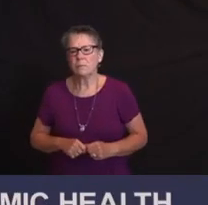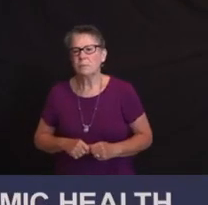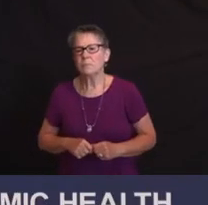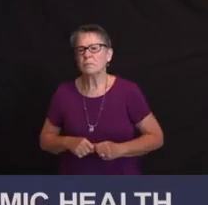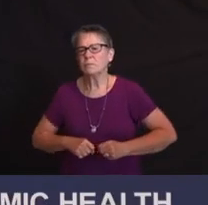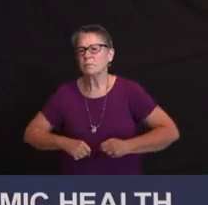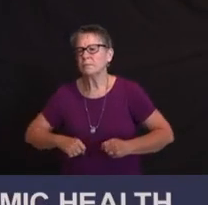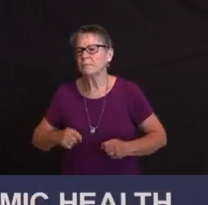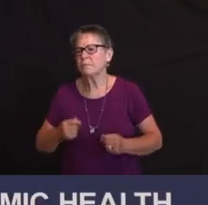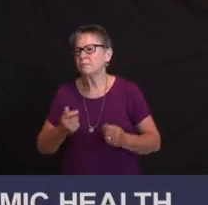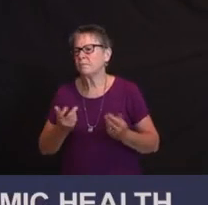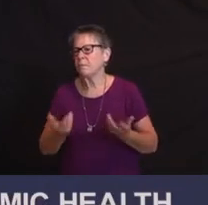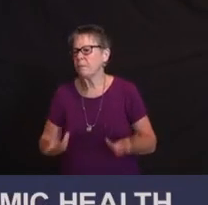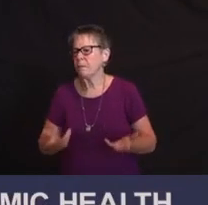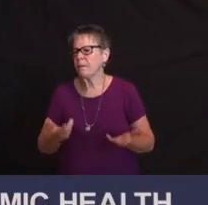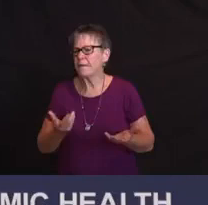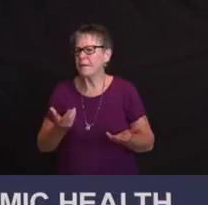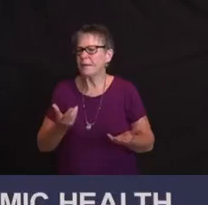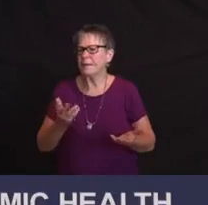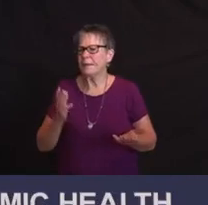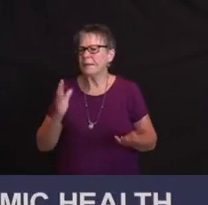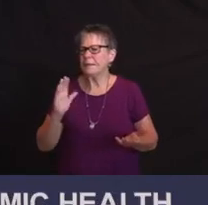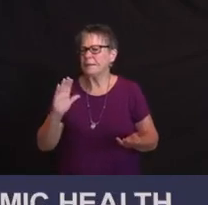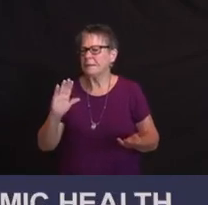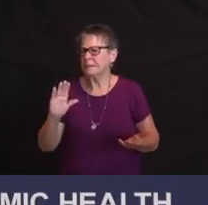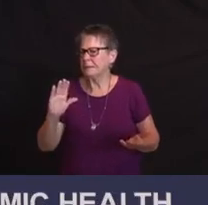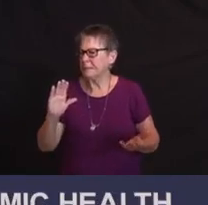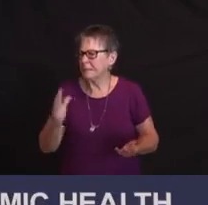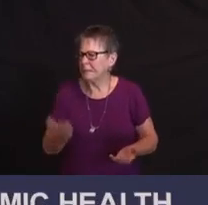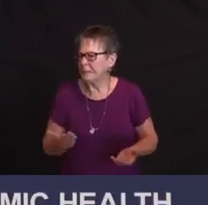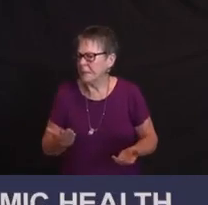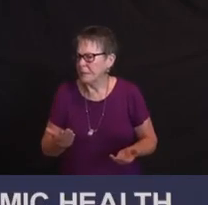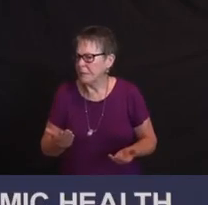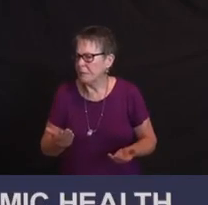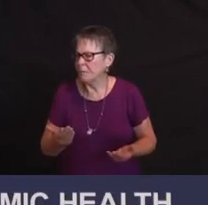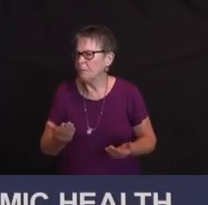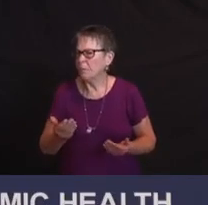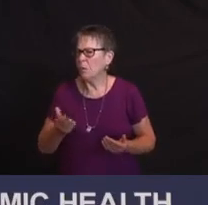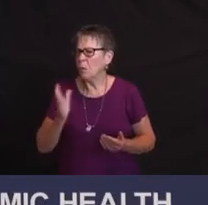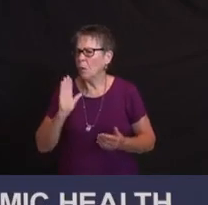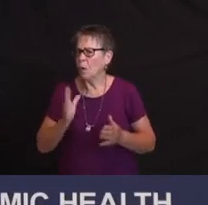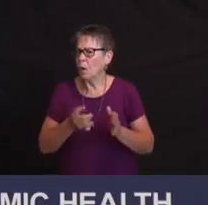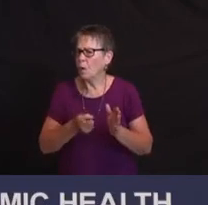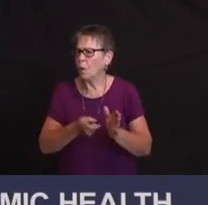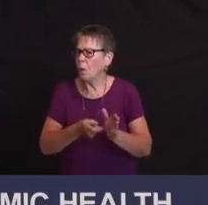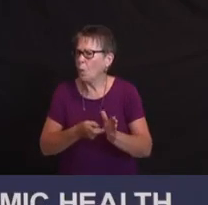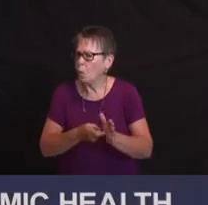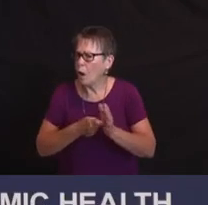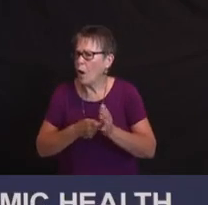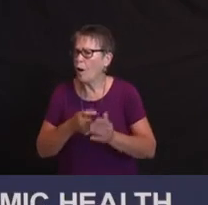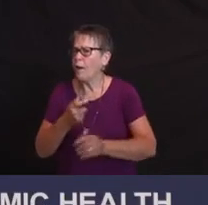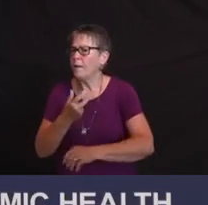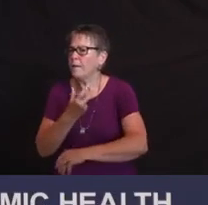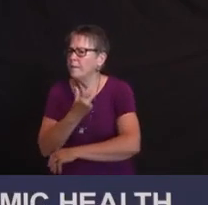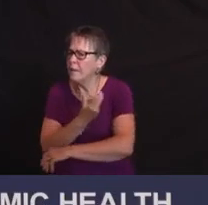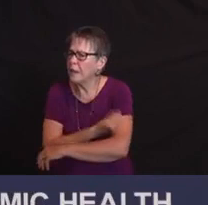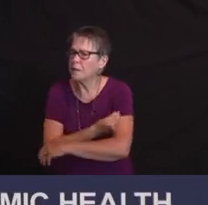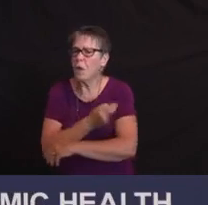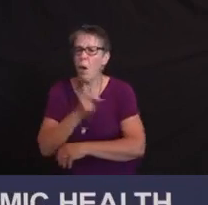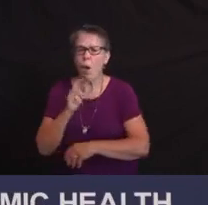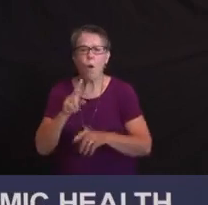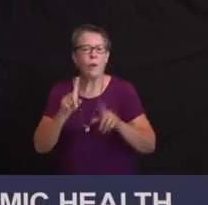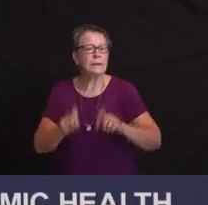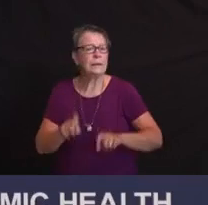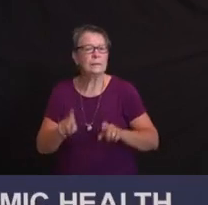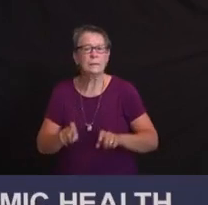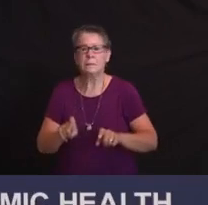think, Judy, to us, which is either require vaccination or a very high frequency of testing alongside of it whenever it is we get there.